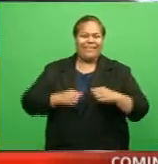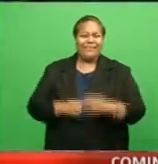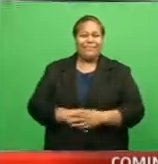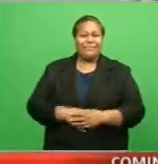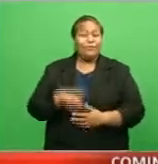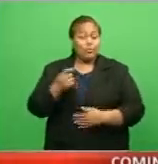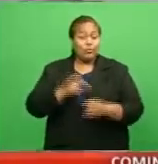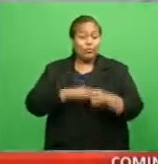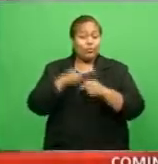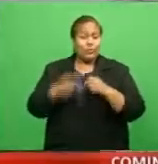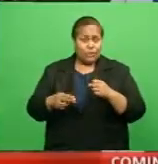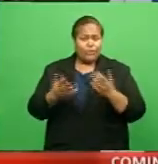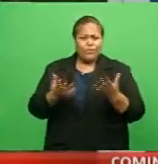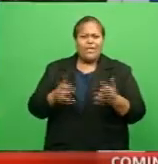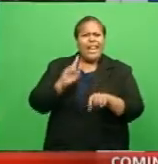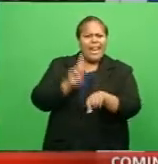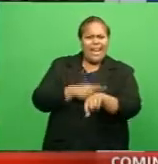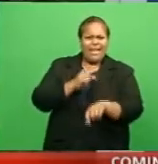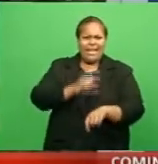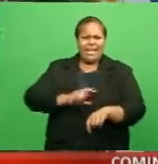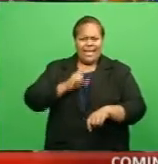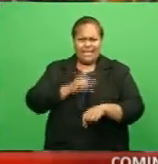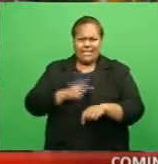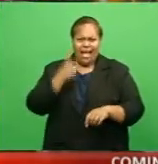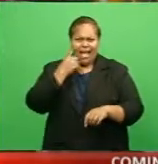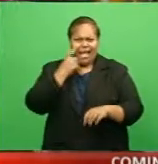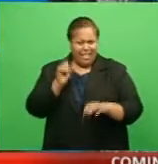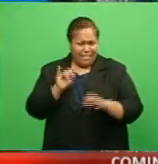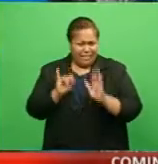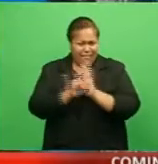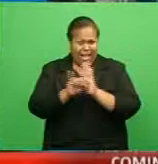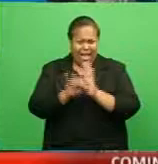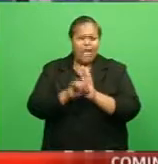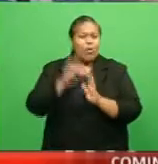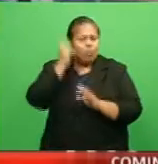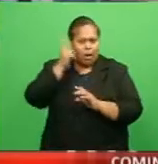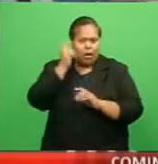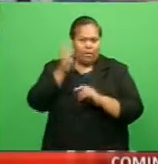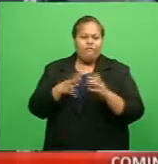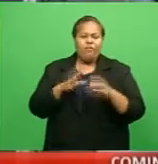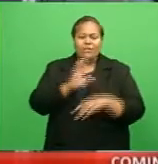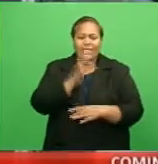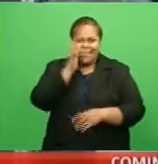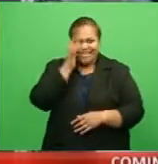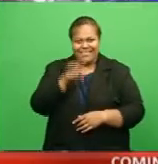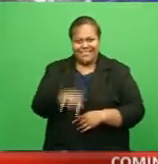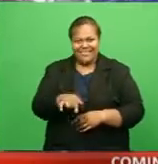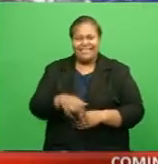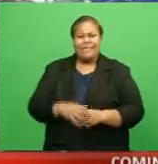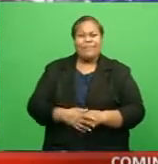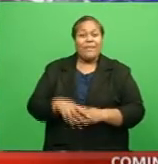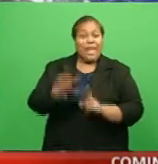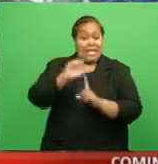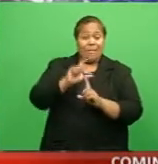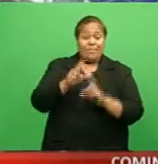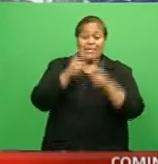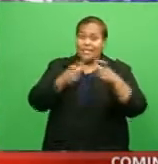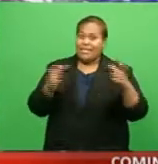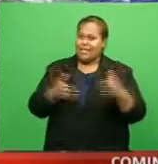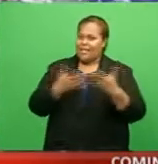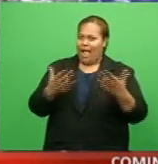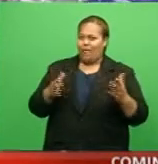Up ahead, late-stage cancer detection a concern for WOW's kids. And capital city gears up for 50th